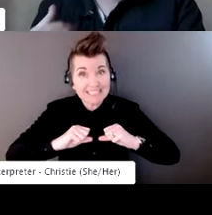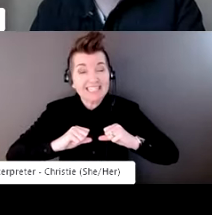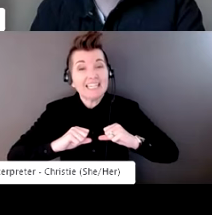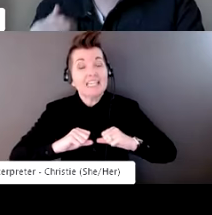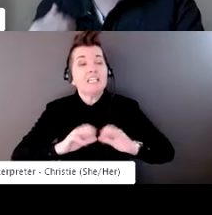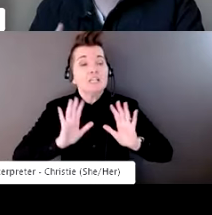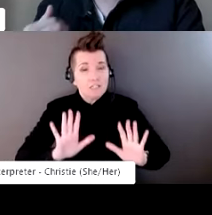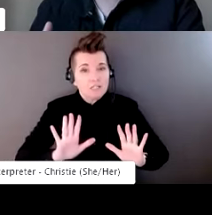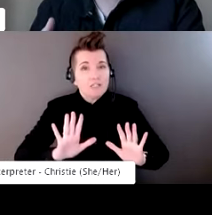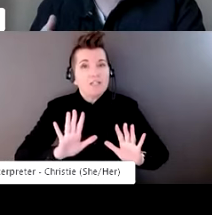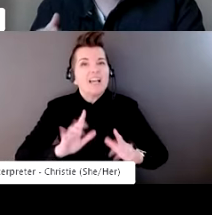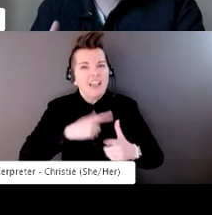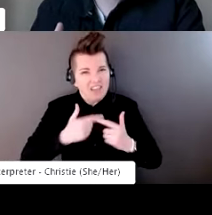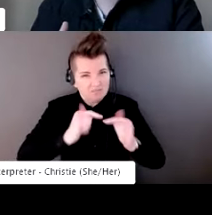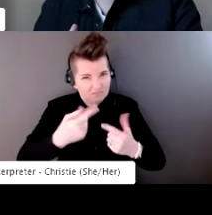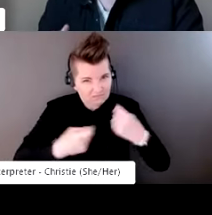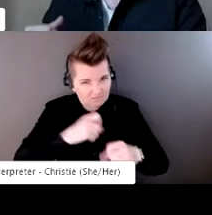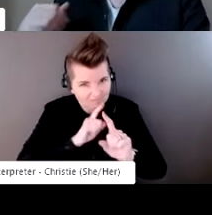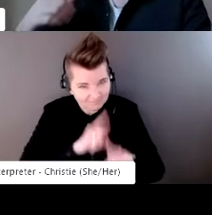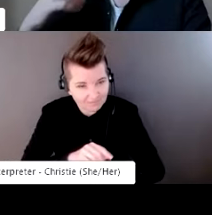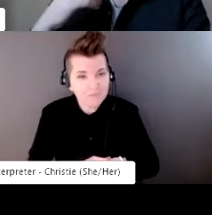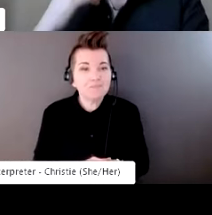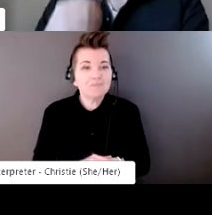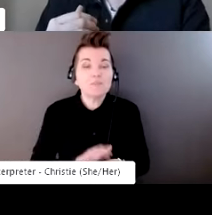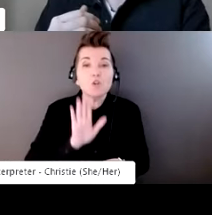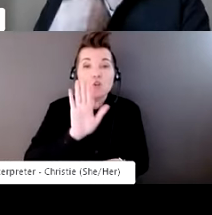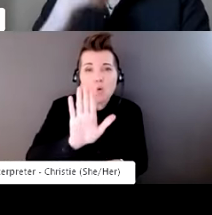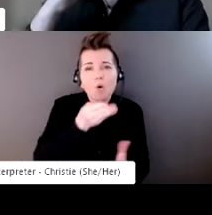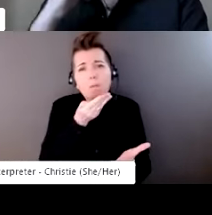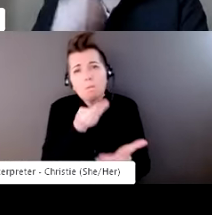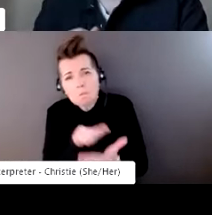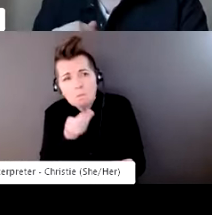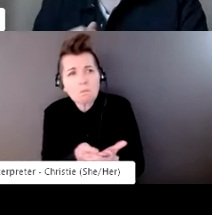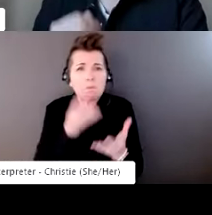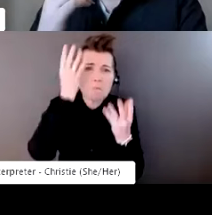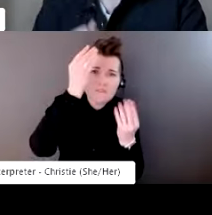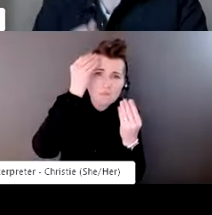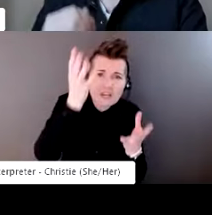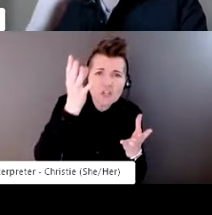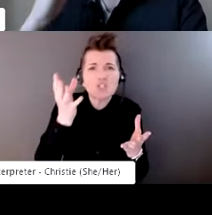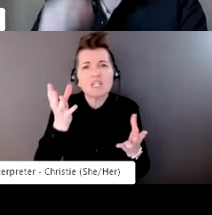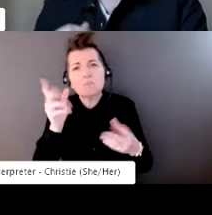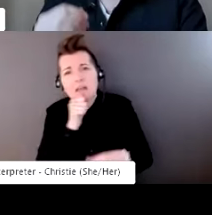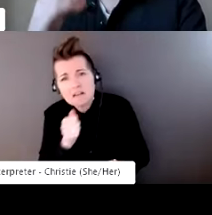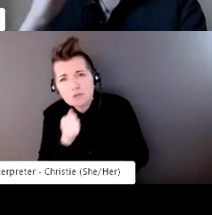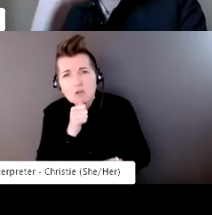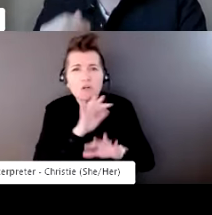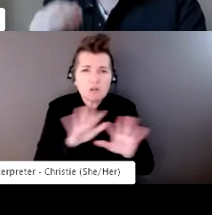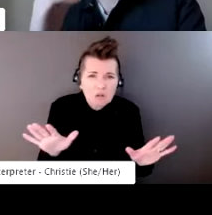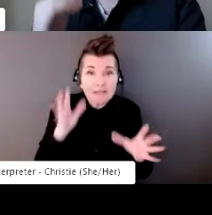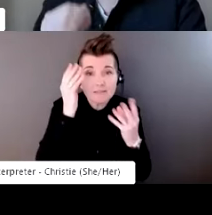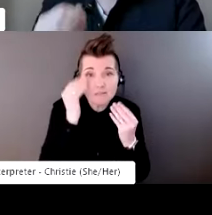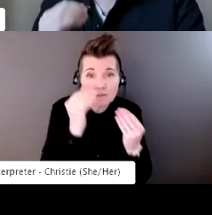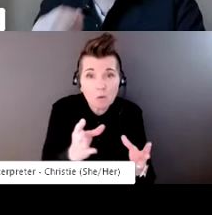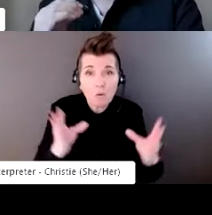trying to access your financial information, banks never ask you for personal or